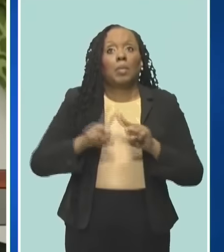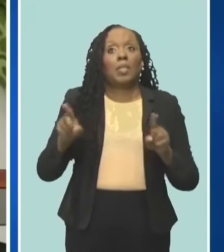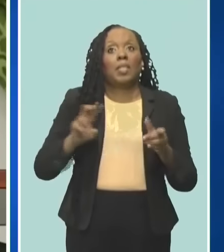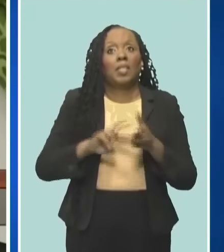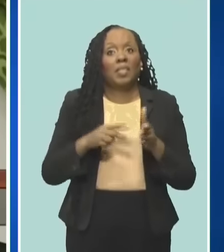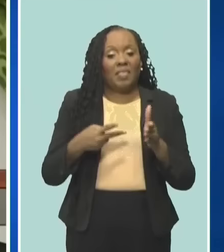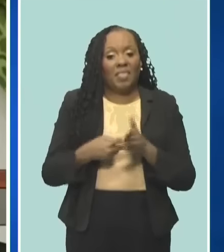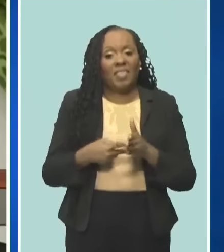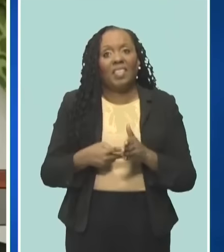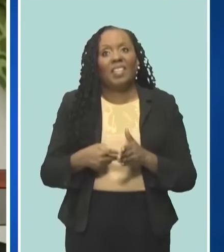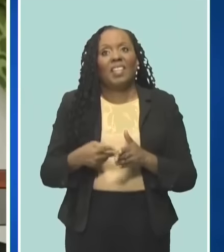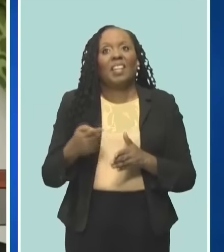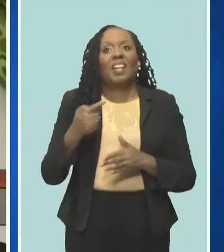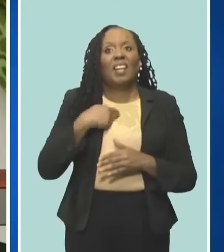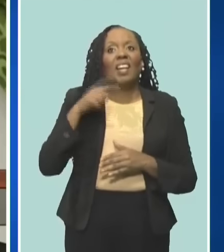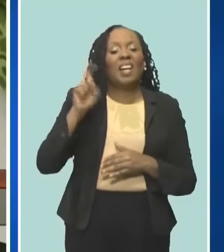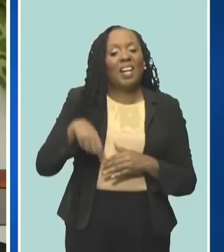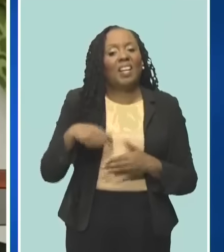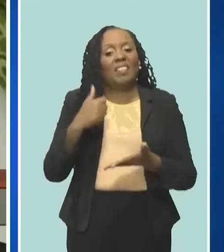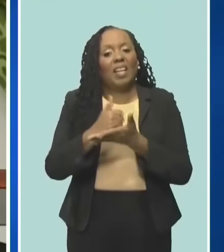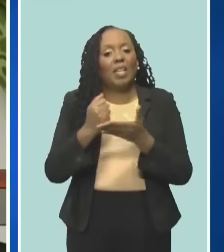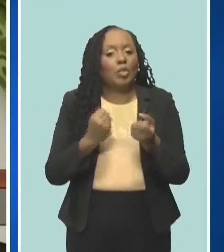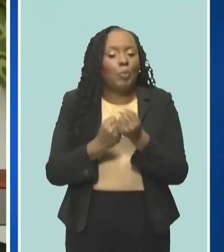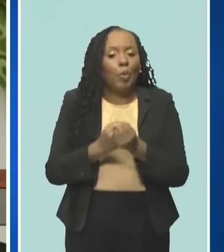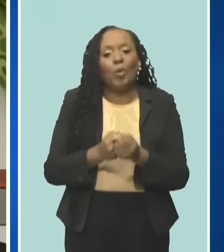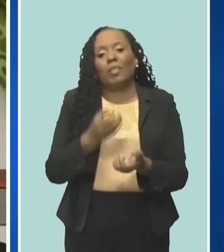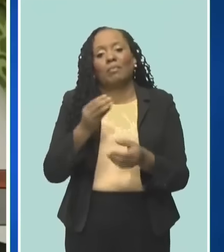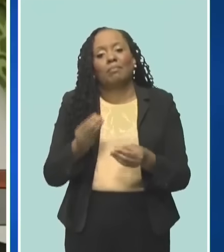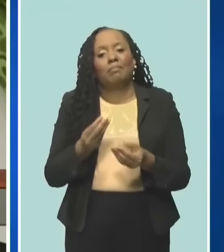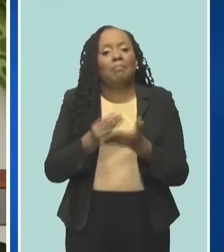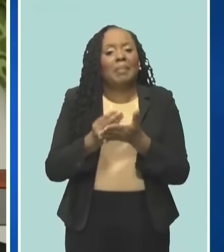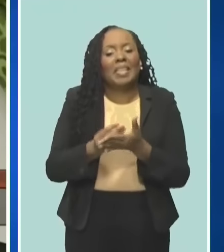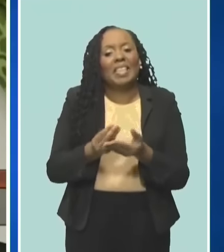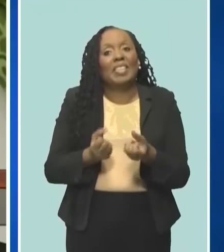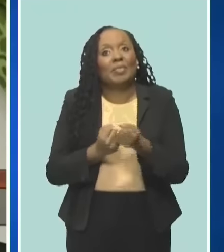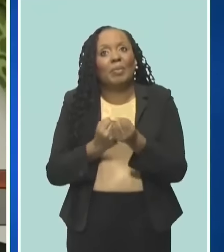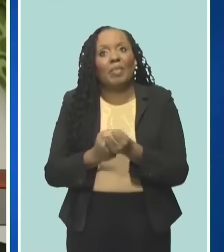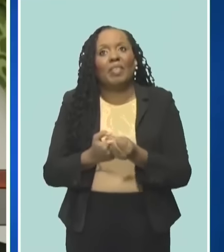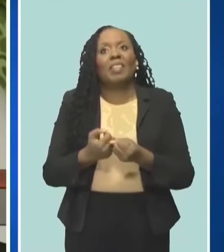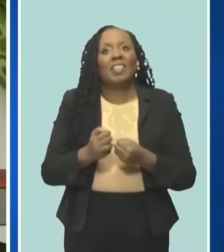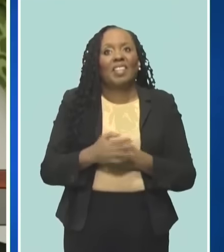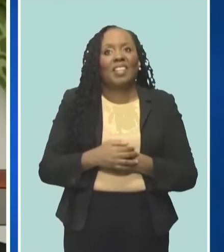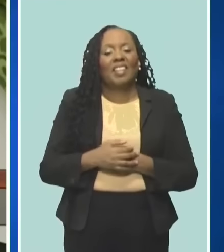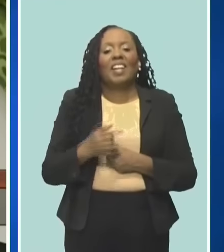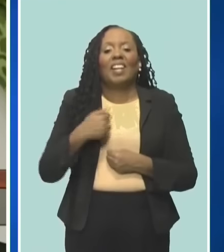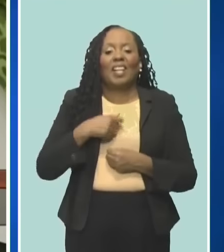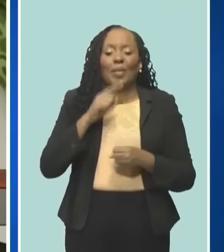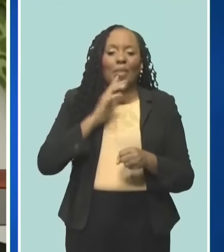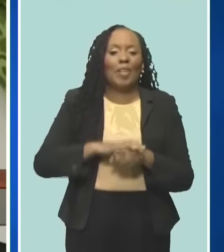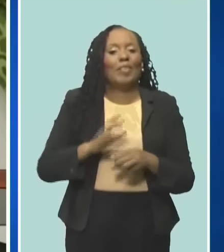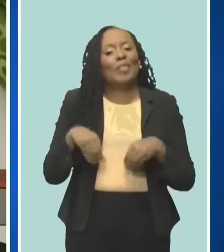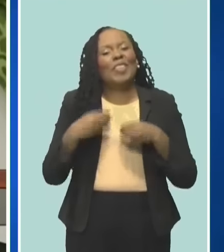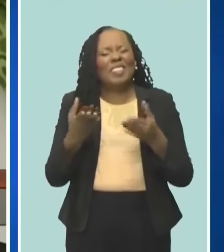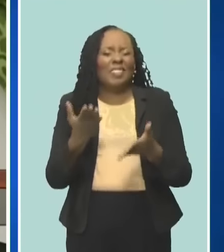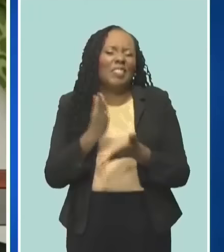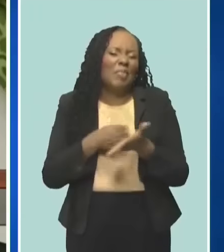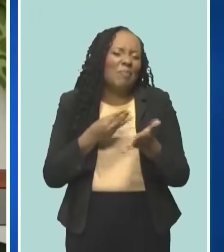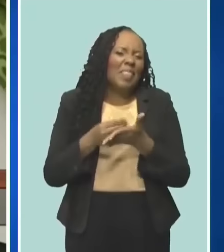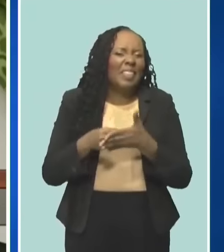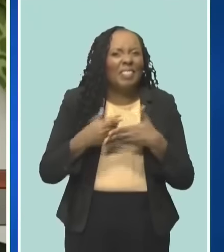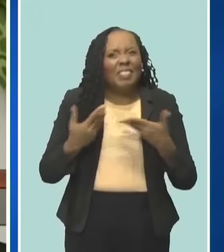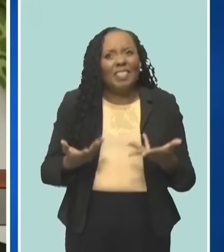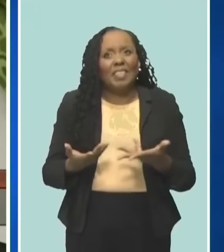help finance what you're doing, and you can count on me for a few dollars. And, you know, if you do it,